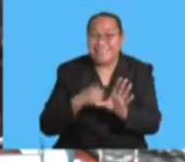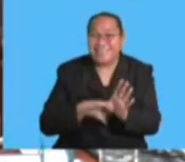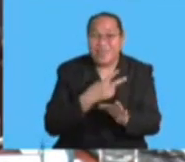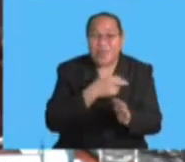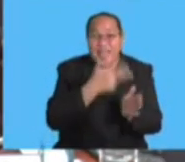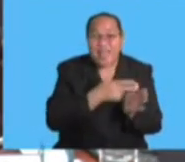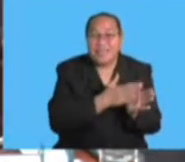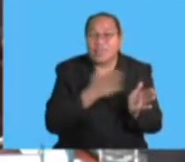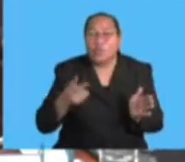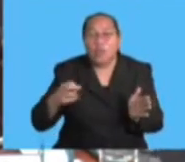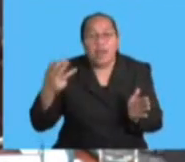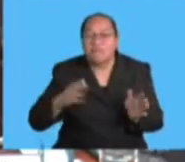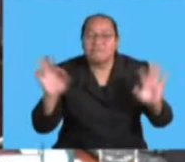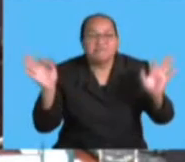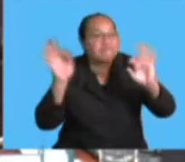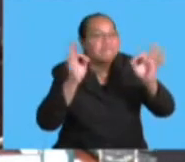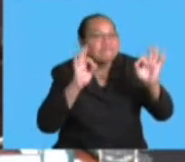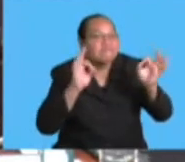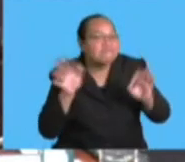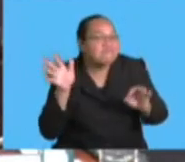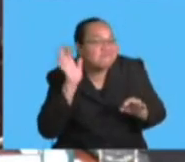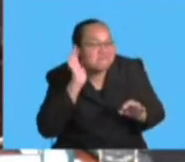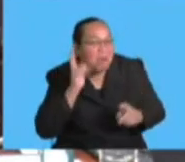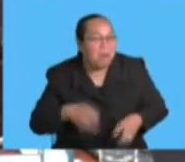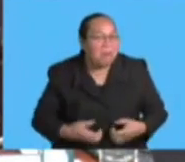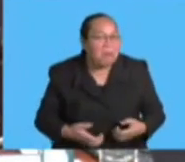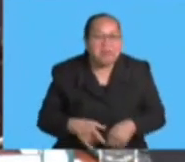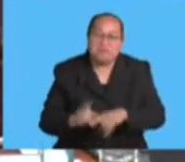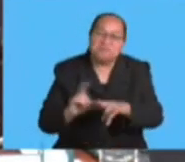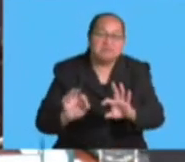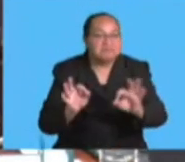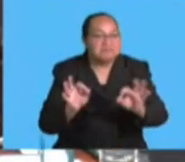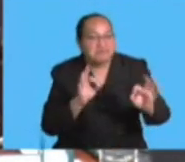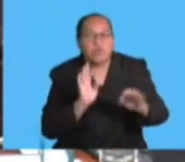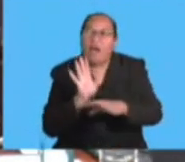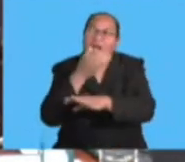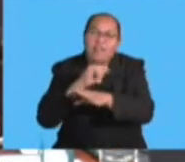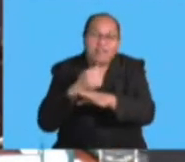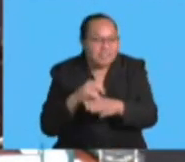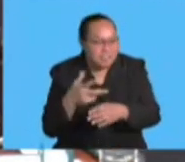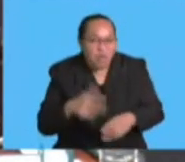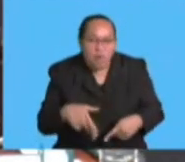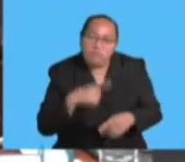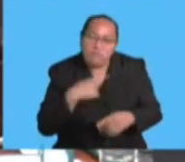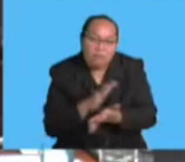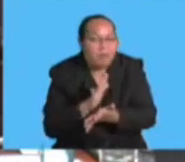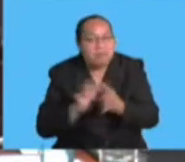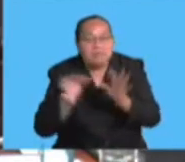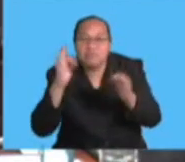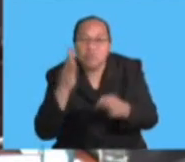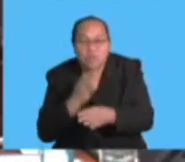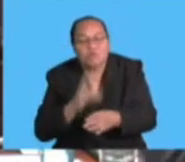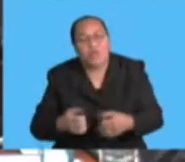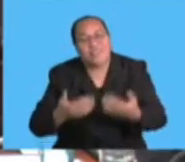2018-2019, we have not received any labor non-compliance issues from anyone working with any foreign film production companies in Fiji. I